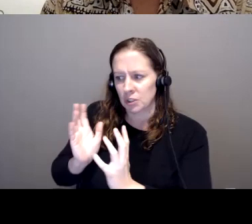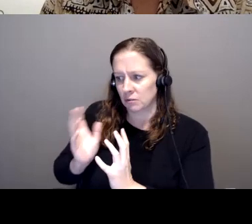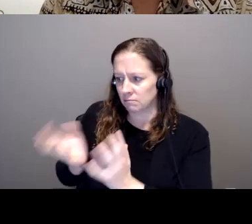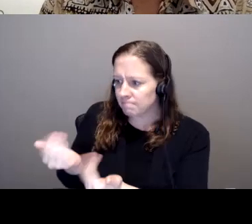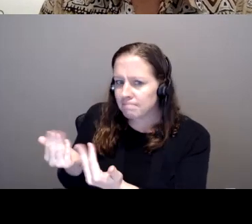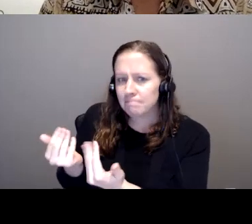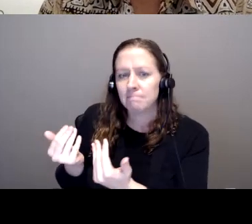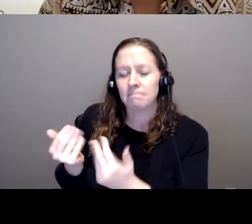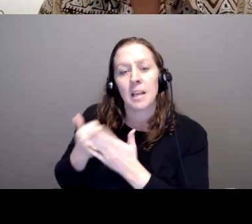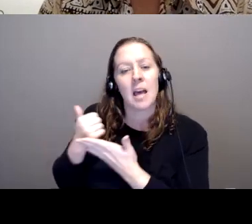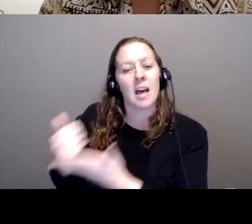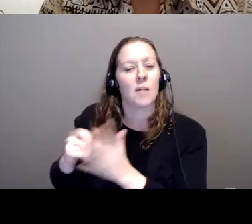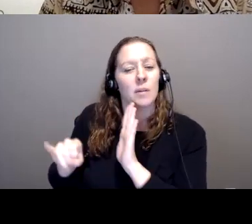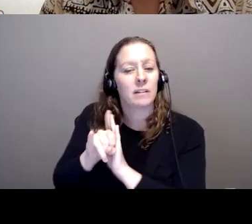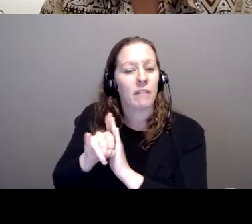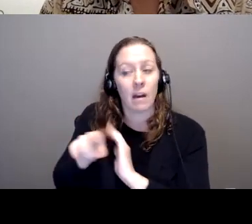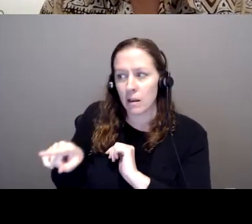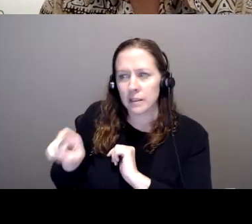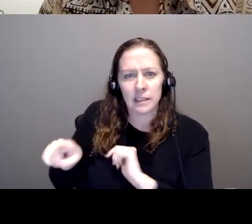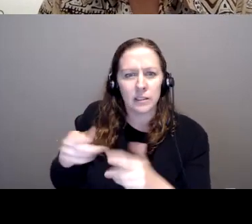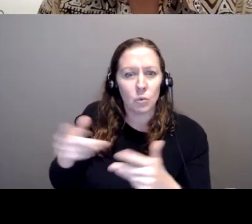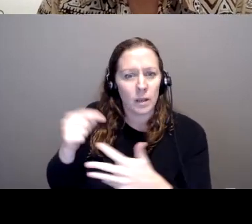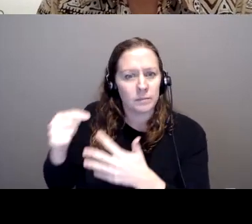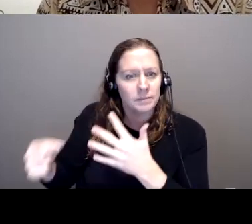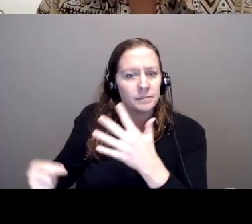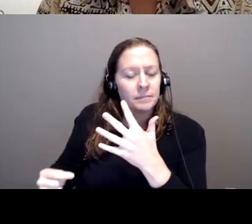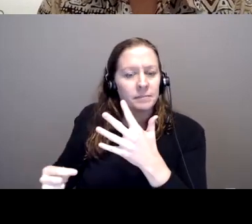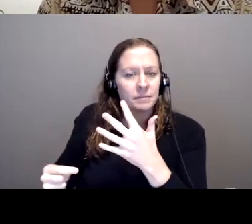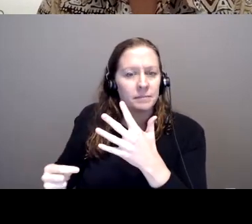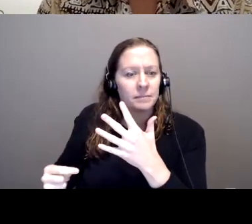identify further needs that they have and